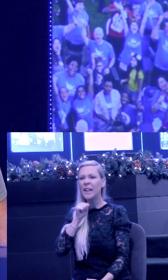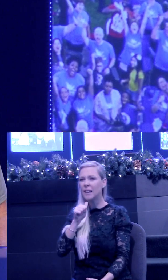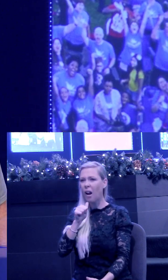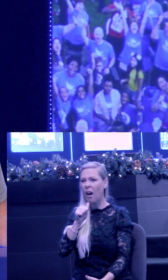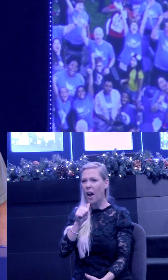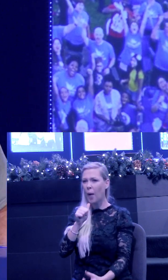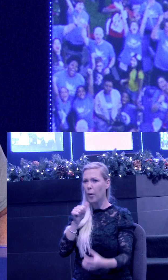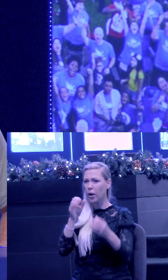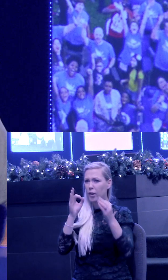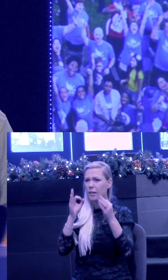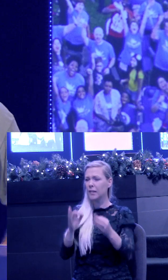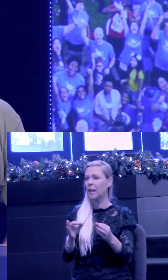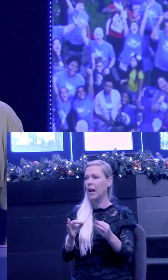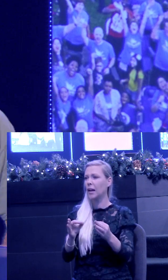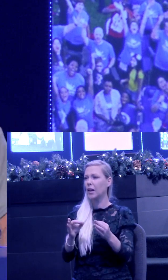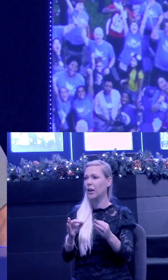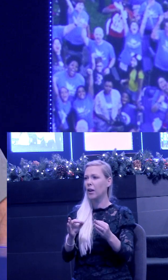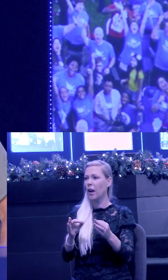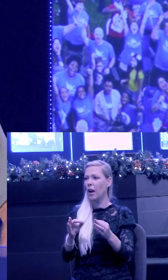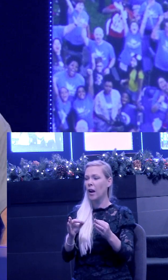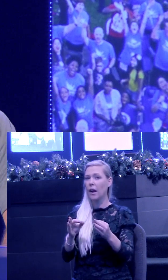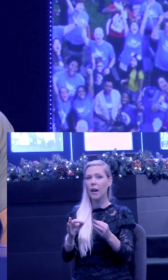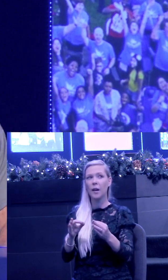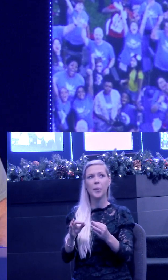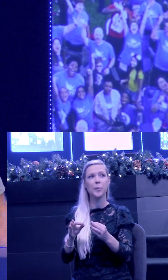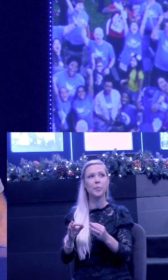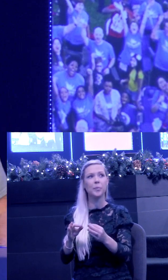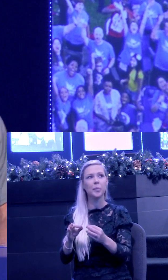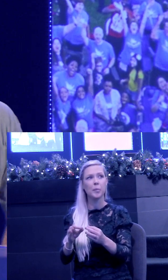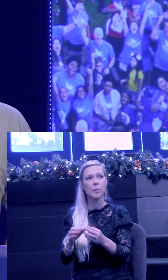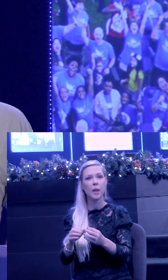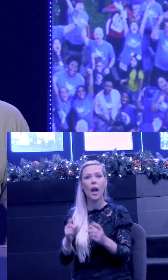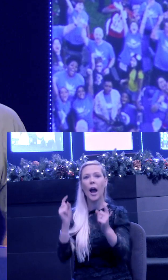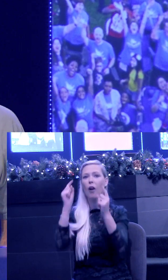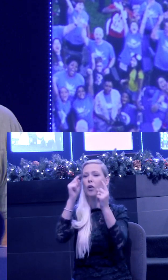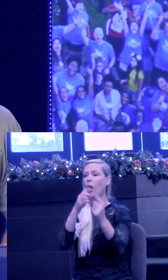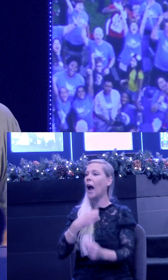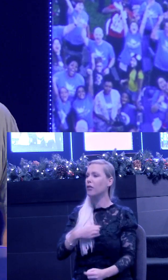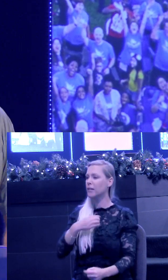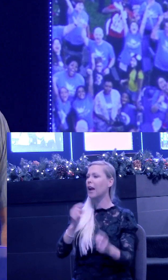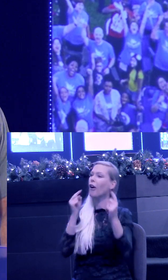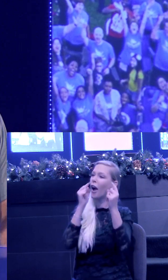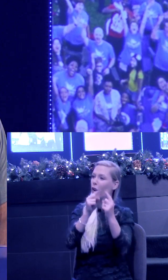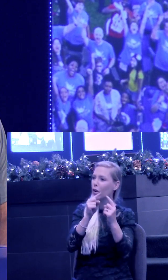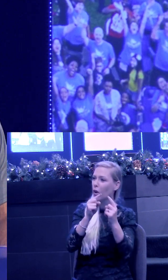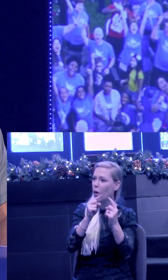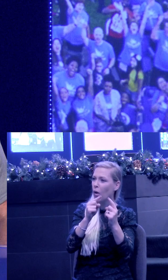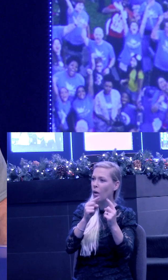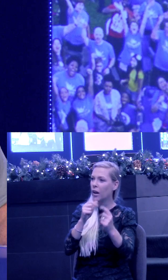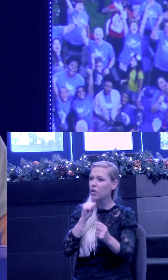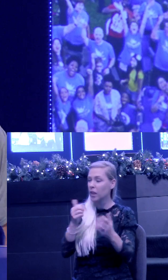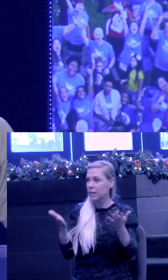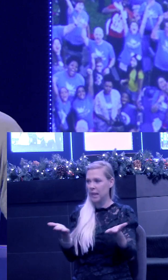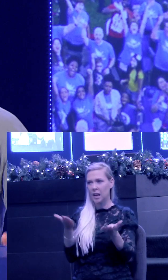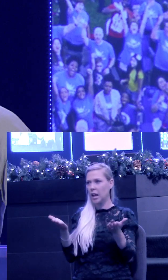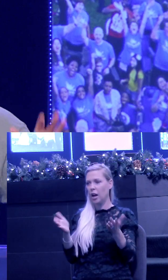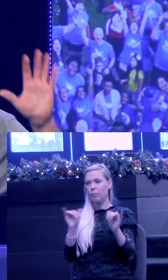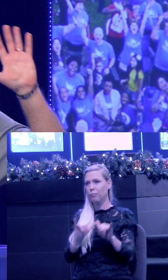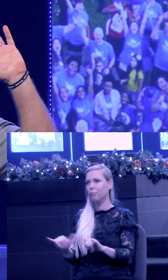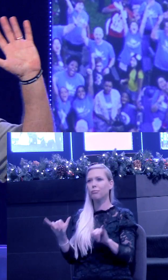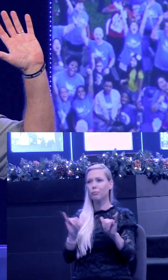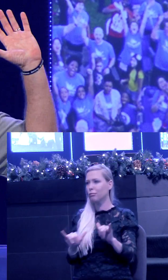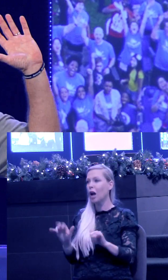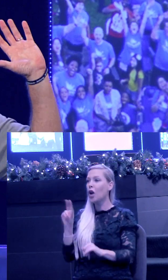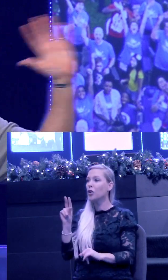the community. It never has been. But it is our desire. It's our dream. It's our goal to be the best church for the community. We want to be this church